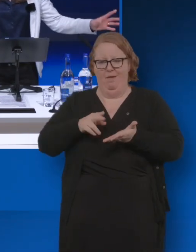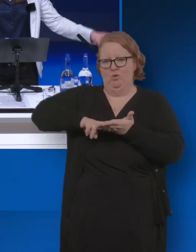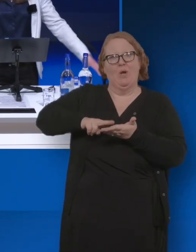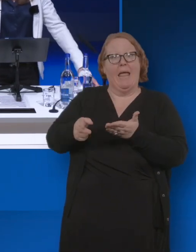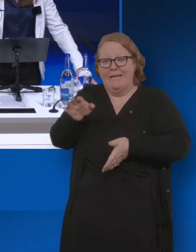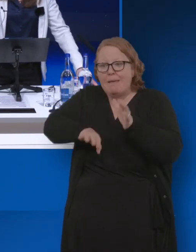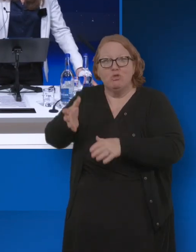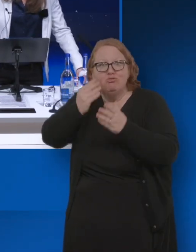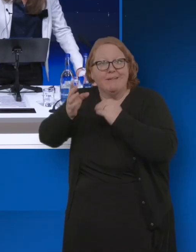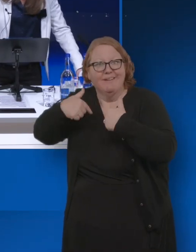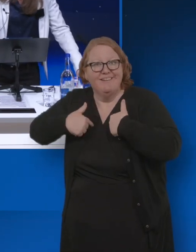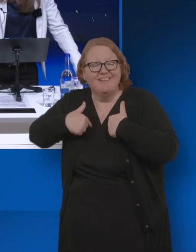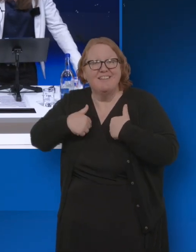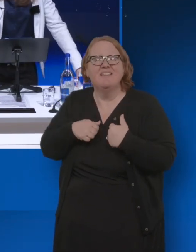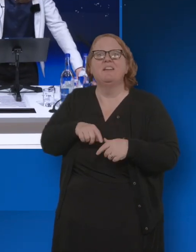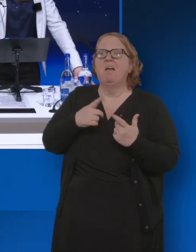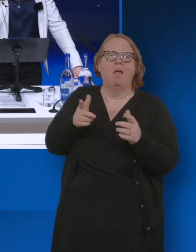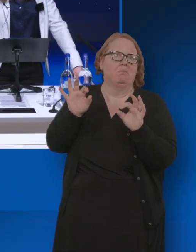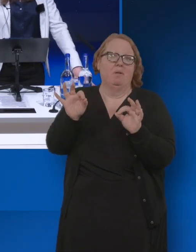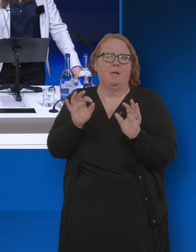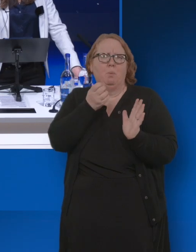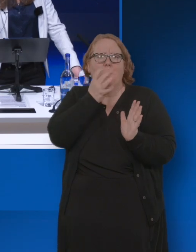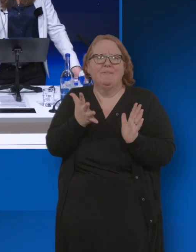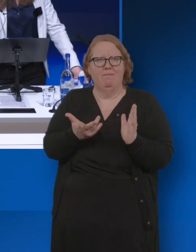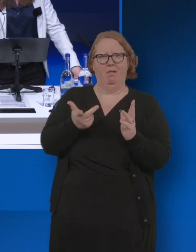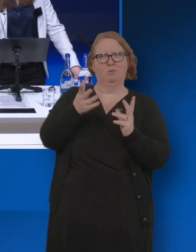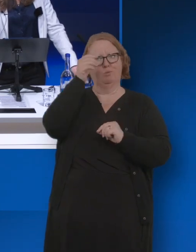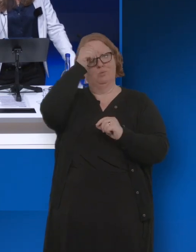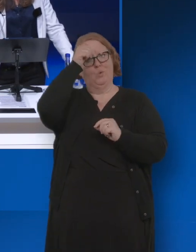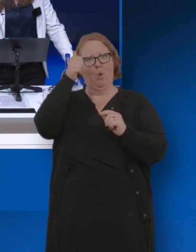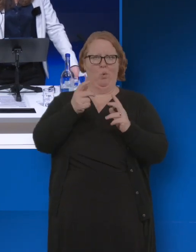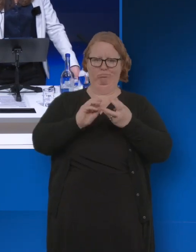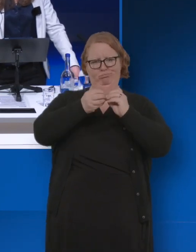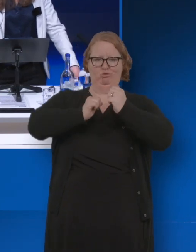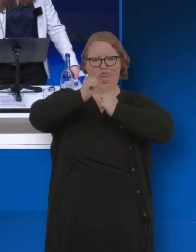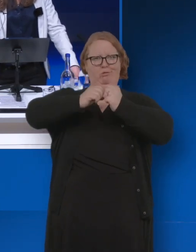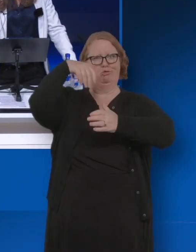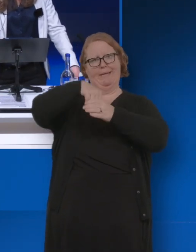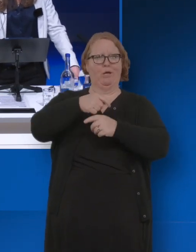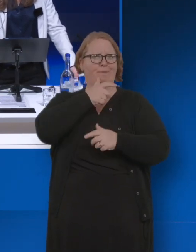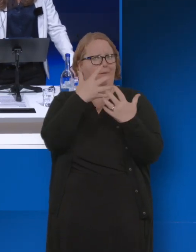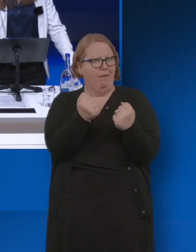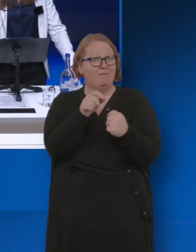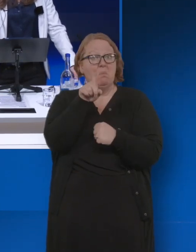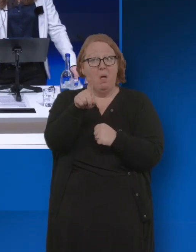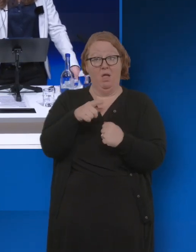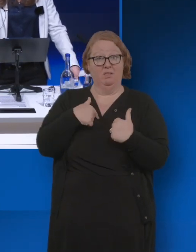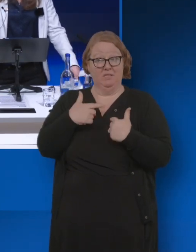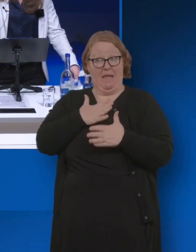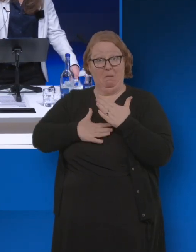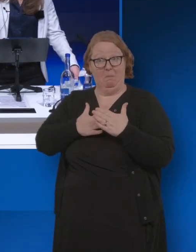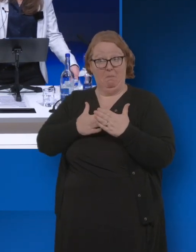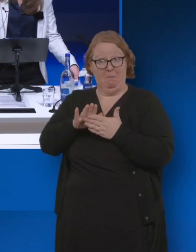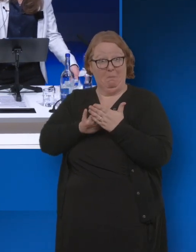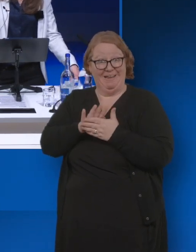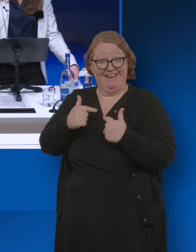I loved organic chemistry, and that would be elegant and beautiful. But would